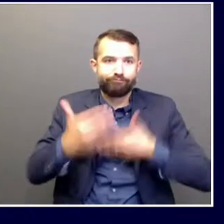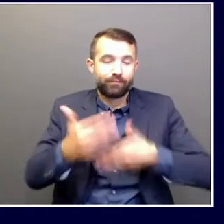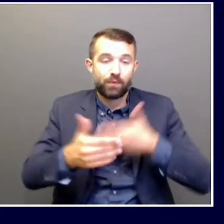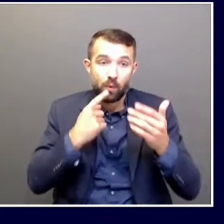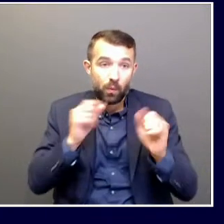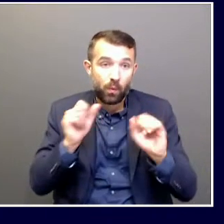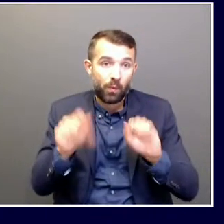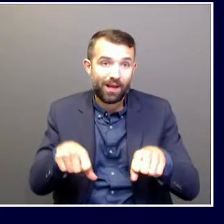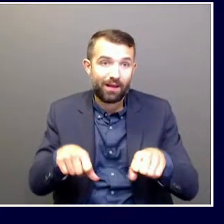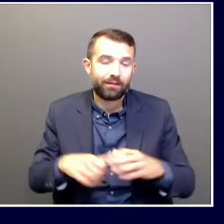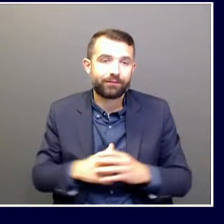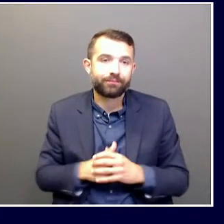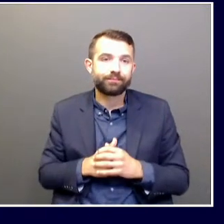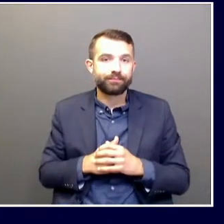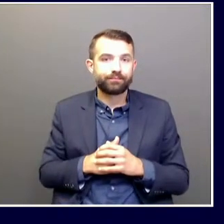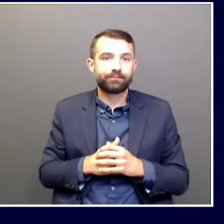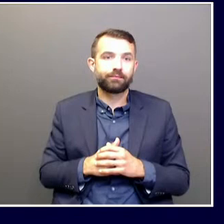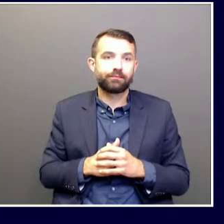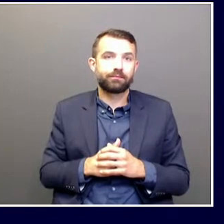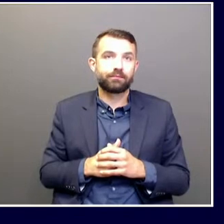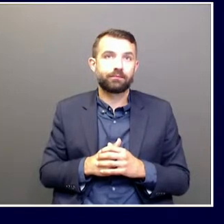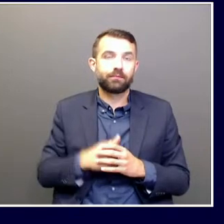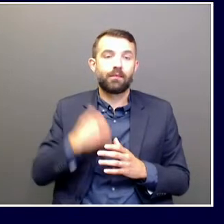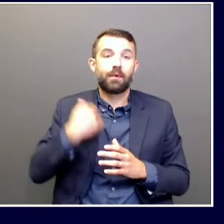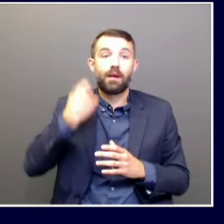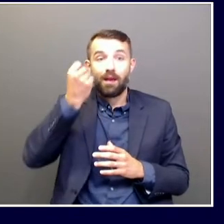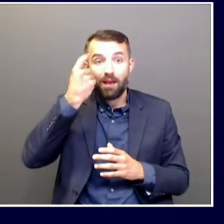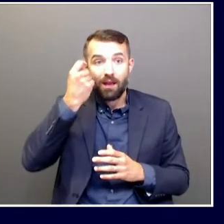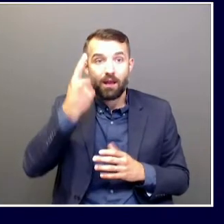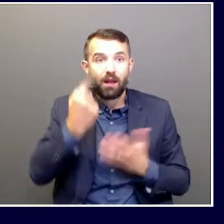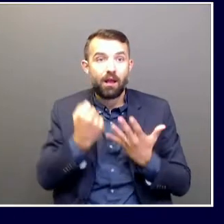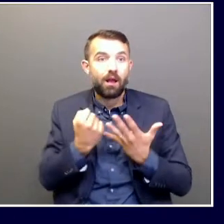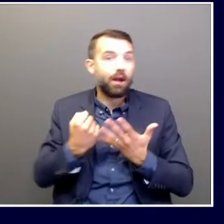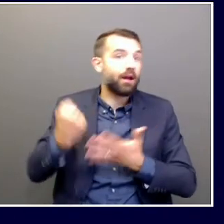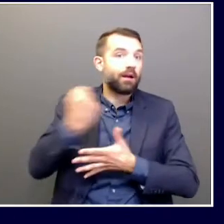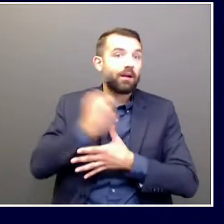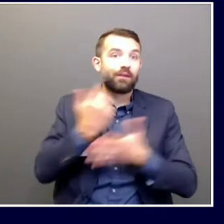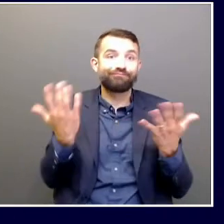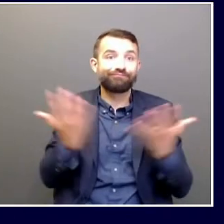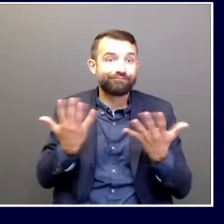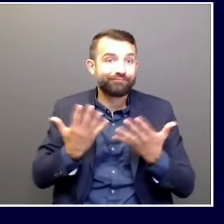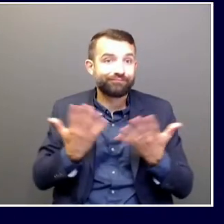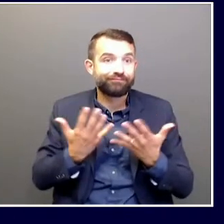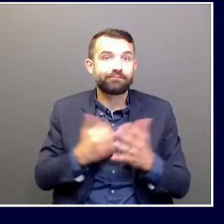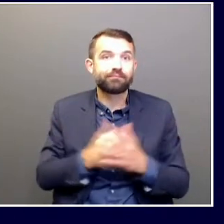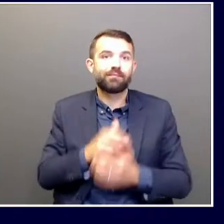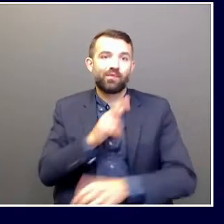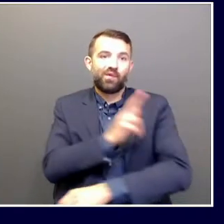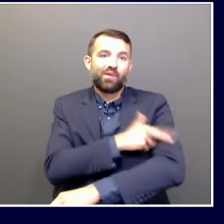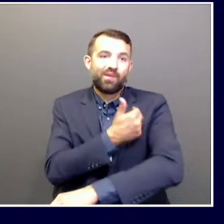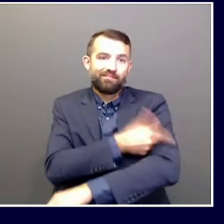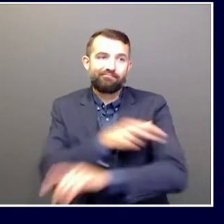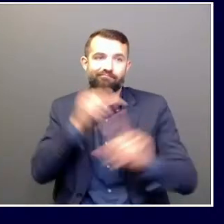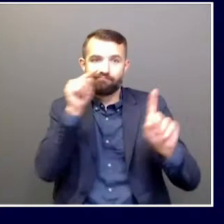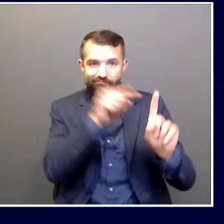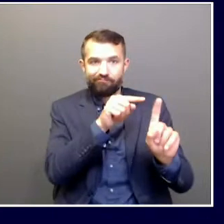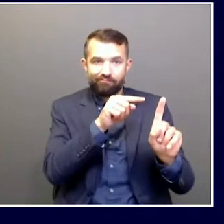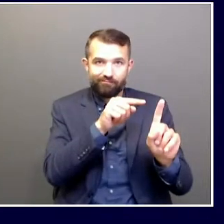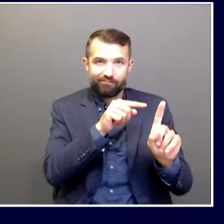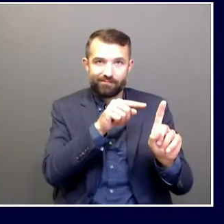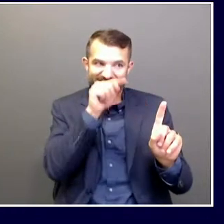we want our patients to be cared for in hospital beds. So what we've done, and this has been helped by the advance